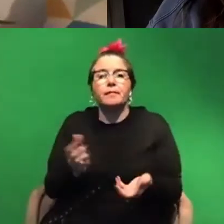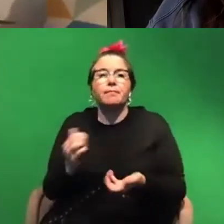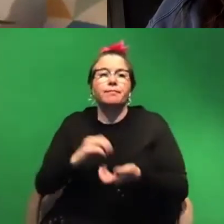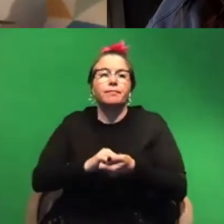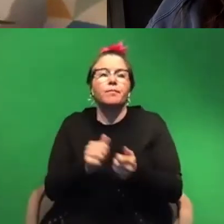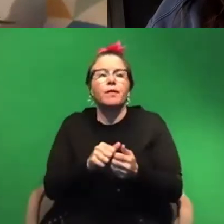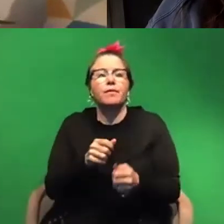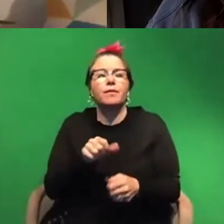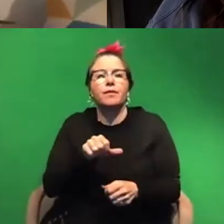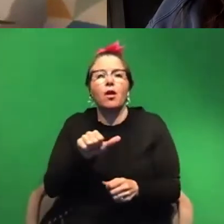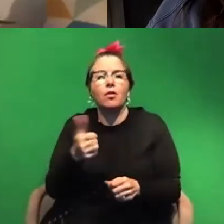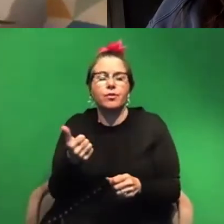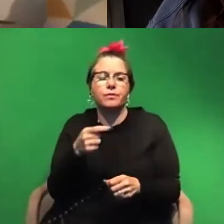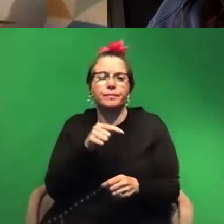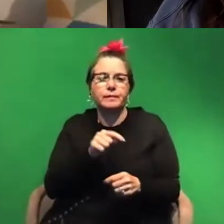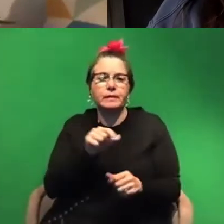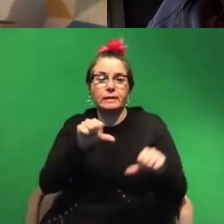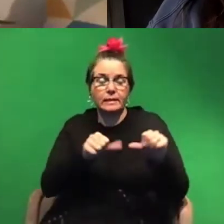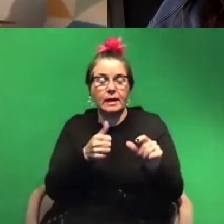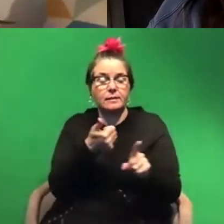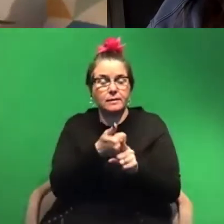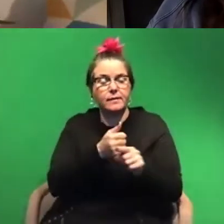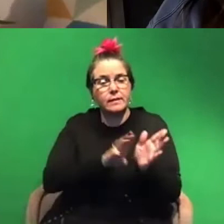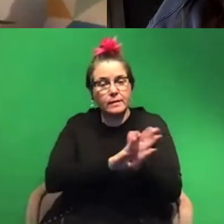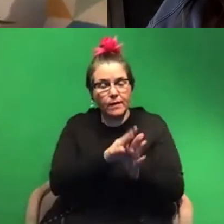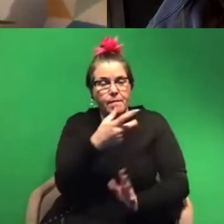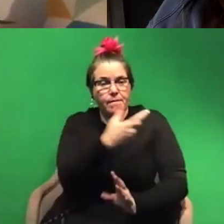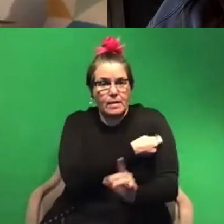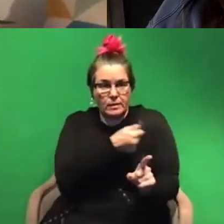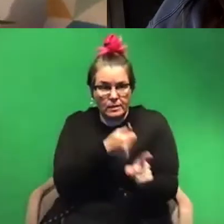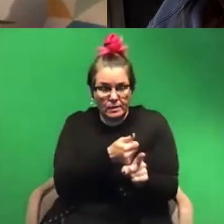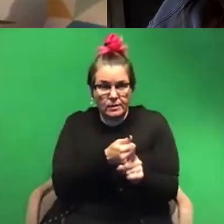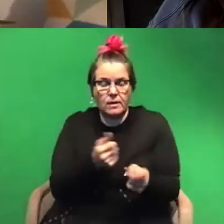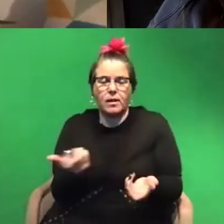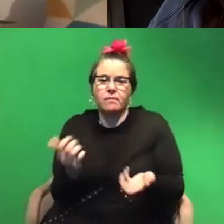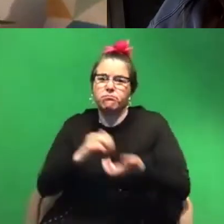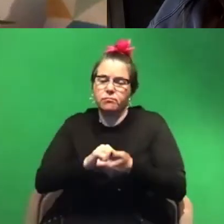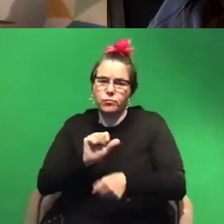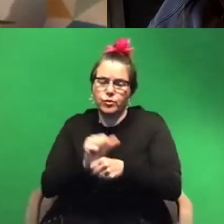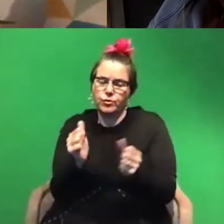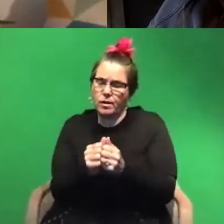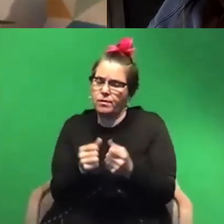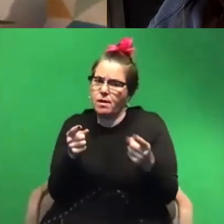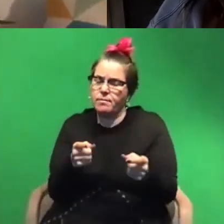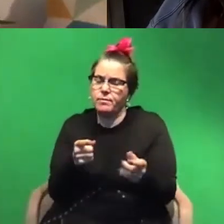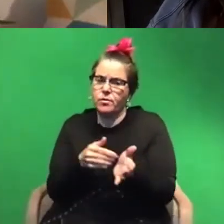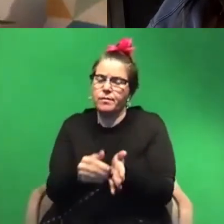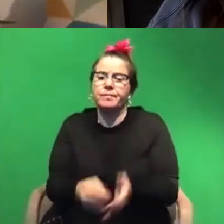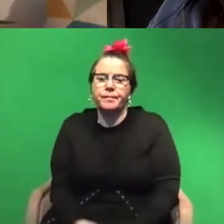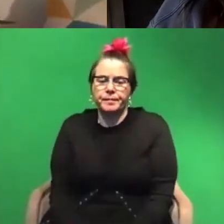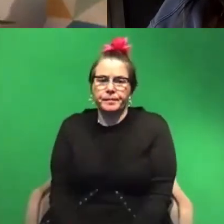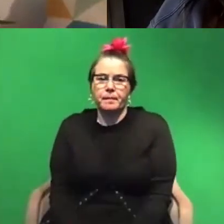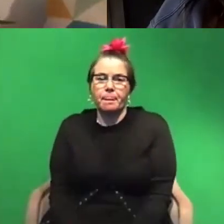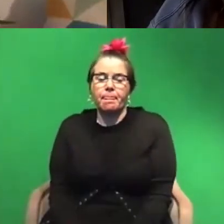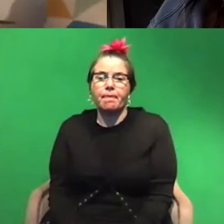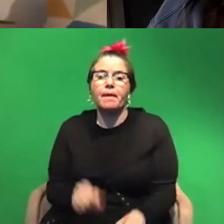the other side are scientists who are actually developing the vaccine itself. So there's a lot of collaboration that happens. And so based on